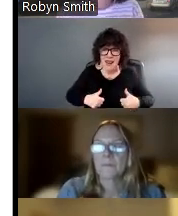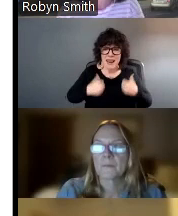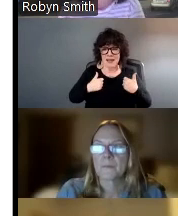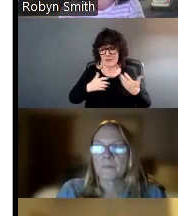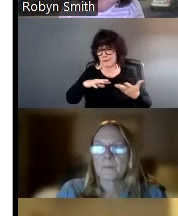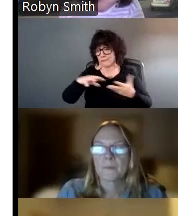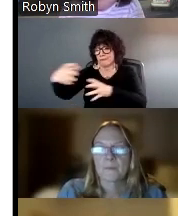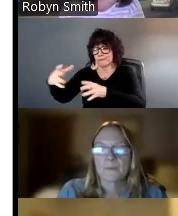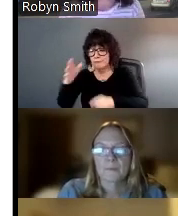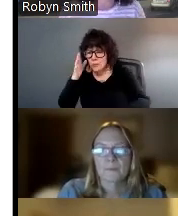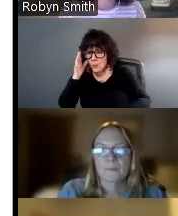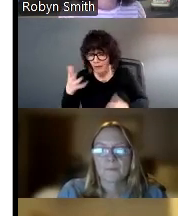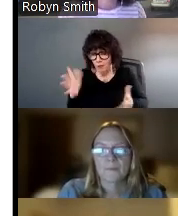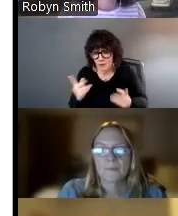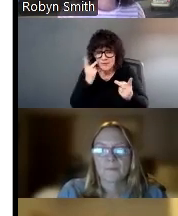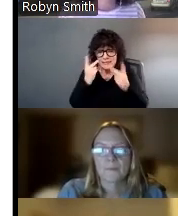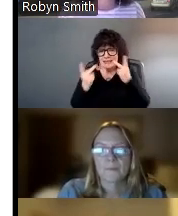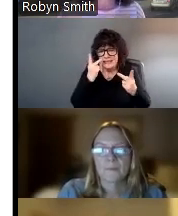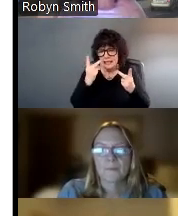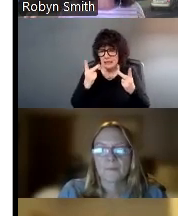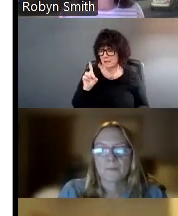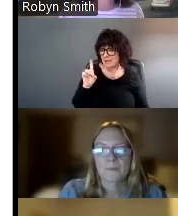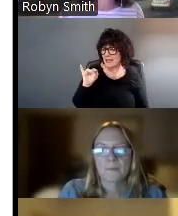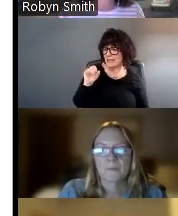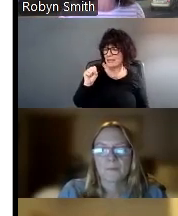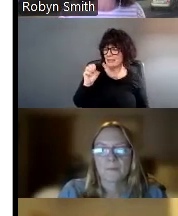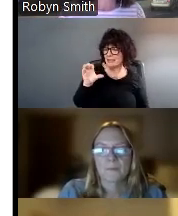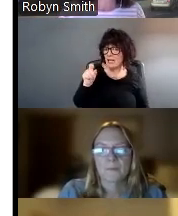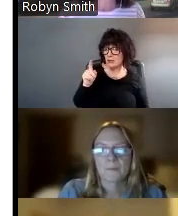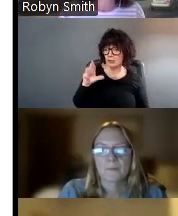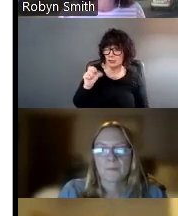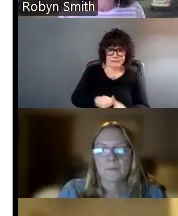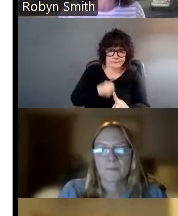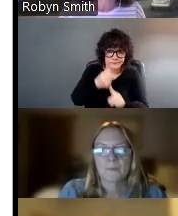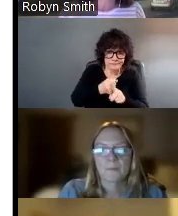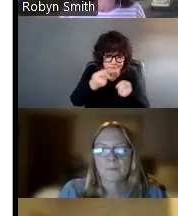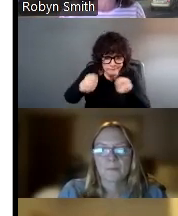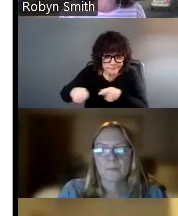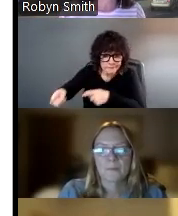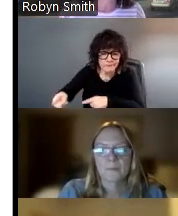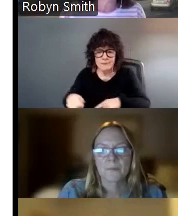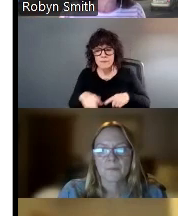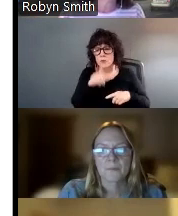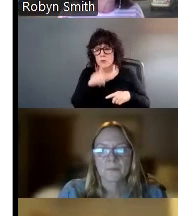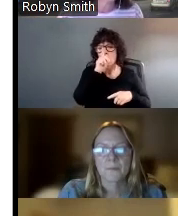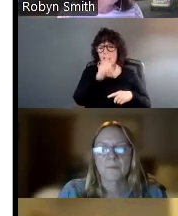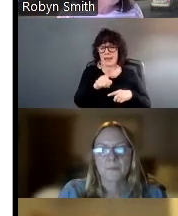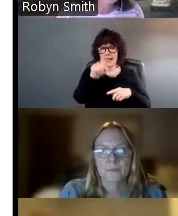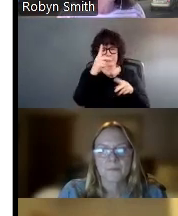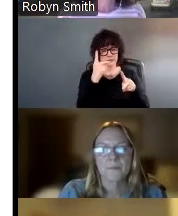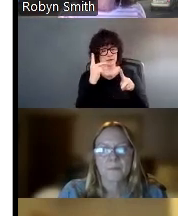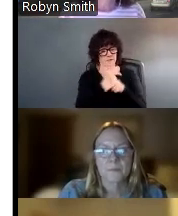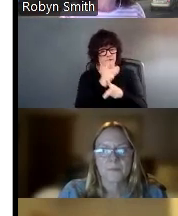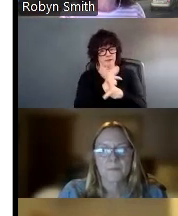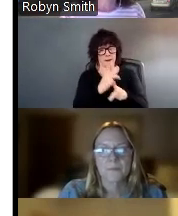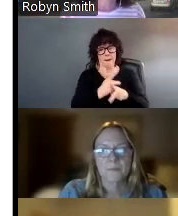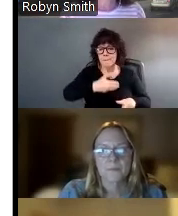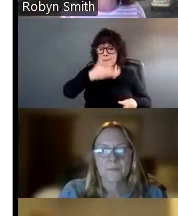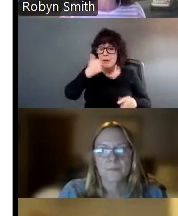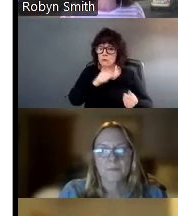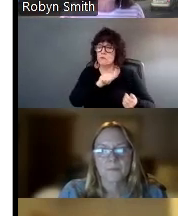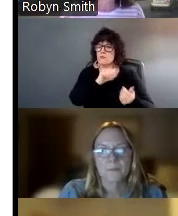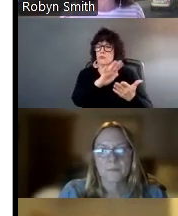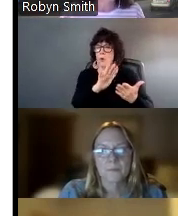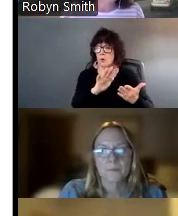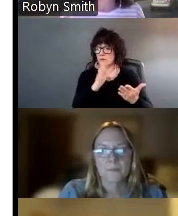eligible for a type of discharge. These are all good reasons also for you to call the Student Loan Empowerment Network because this